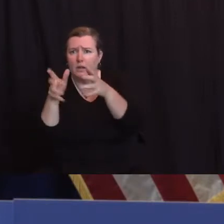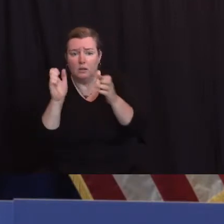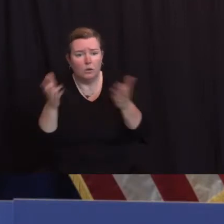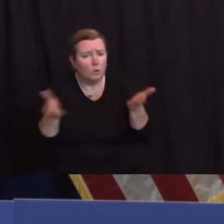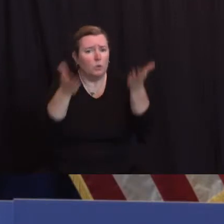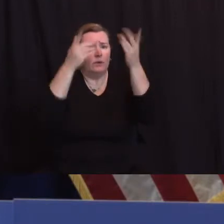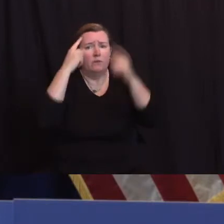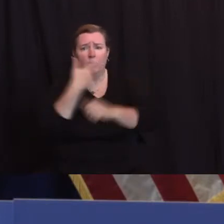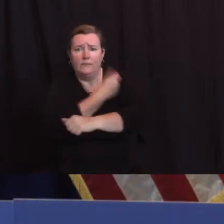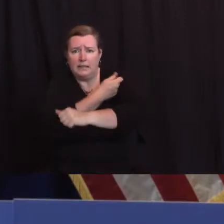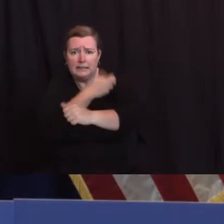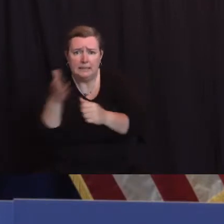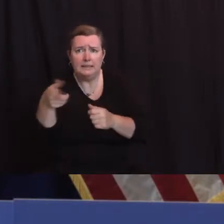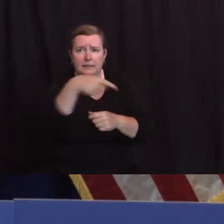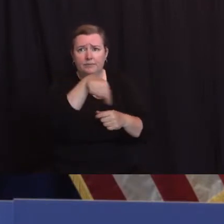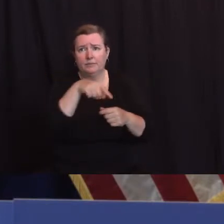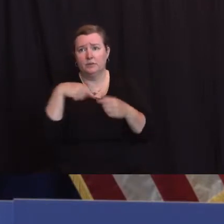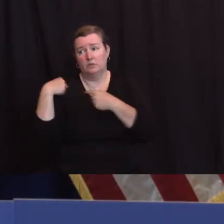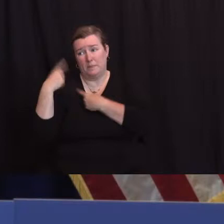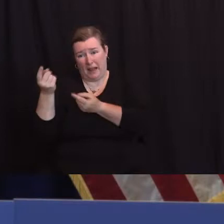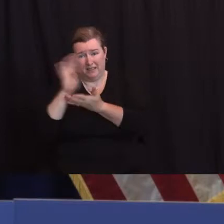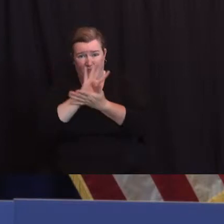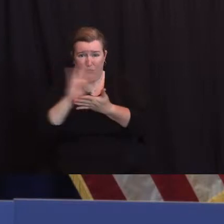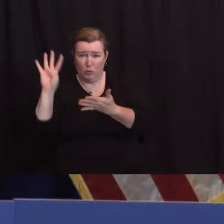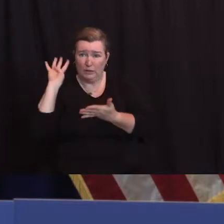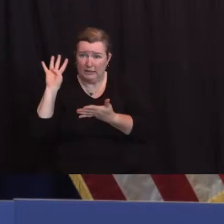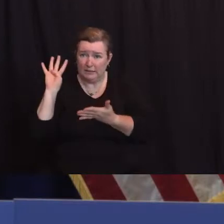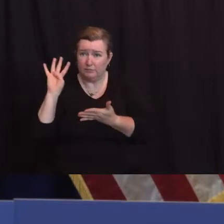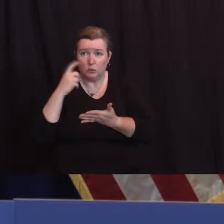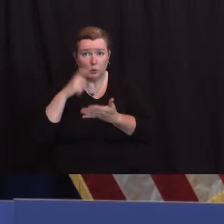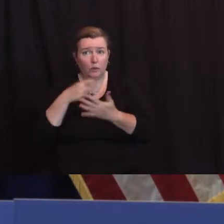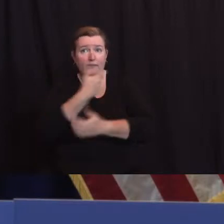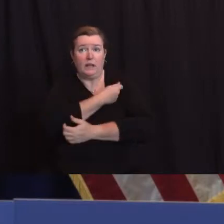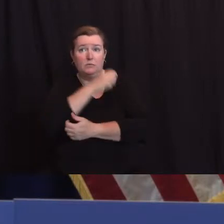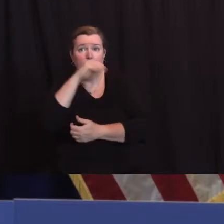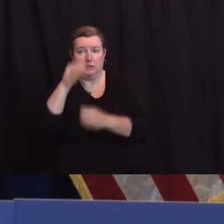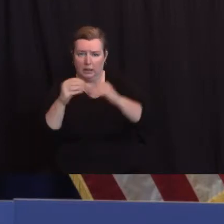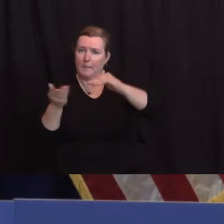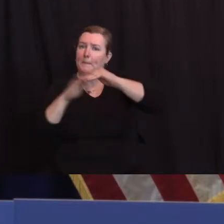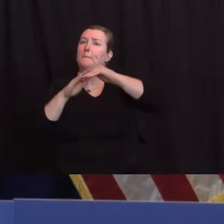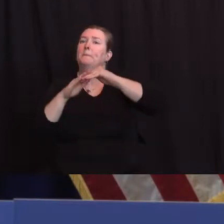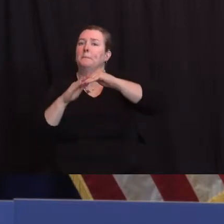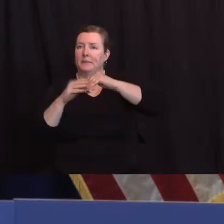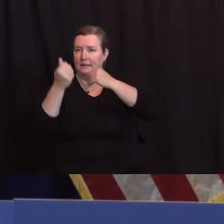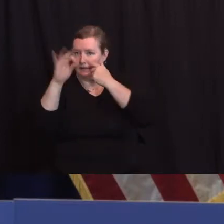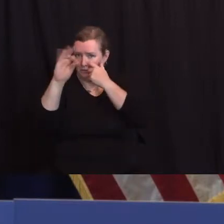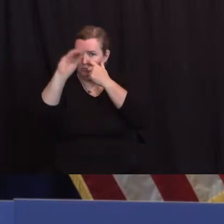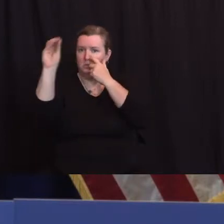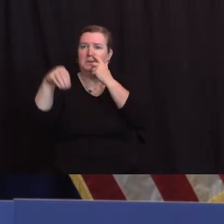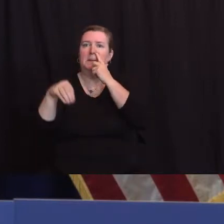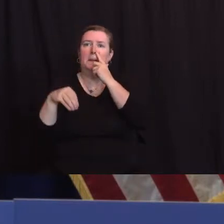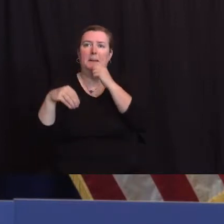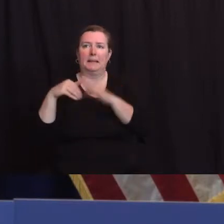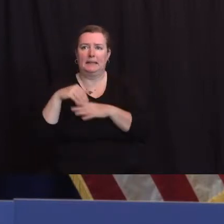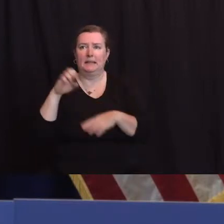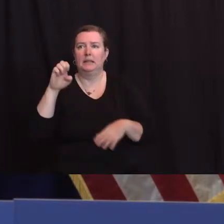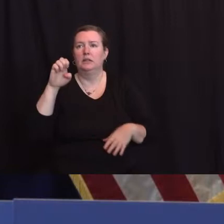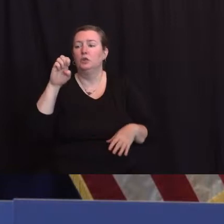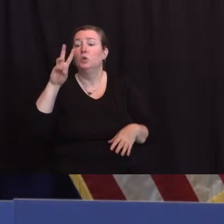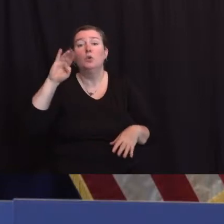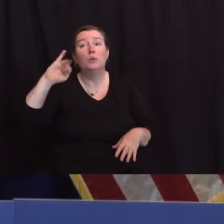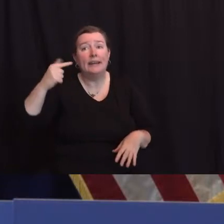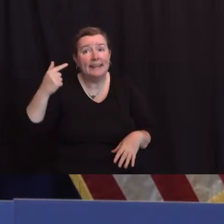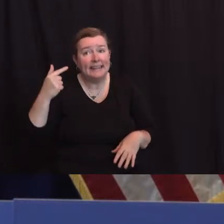the past 4 weeks, we've seen vaccination rates rise 19% in Ewing, New Jersey,